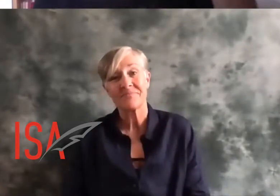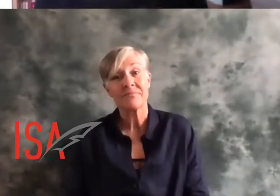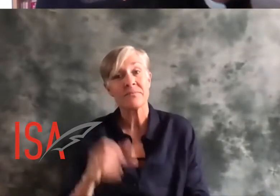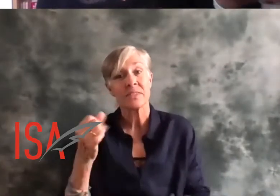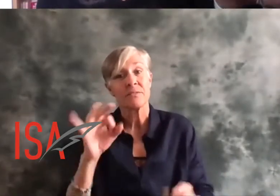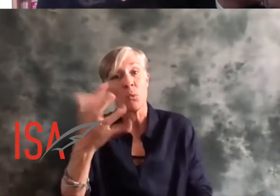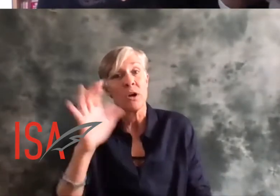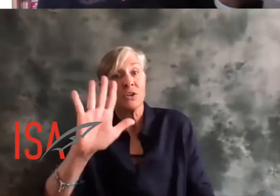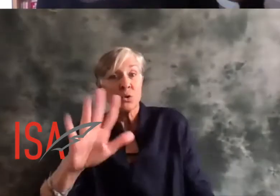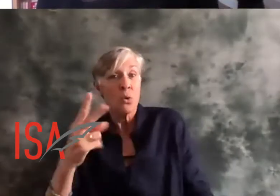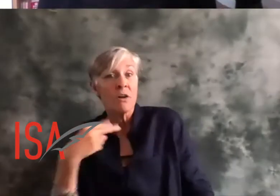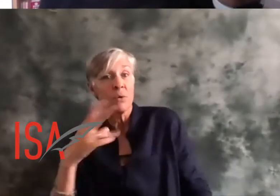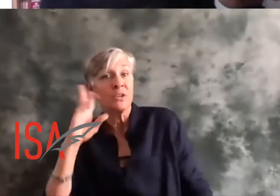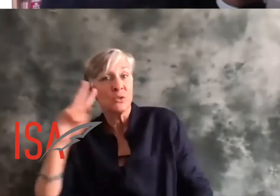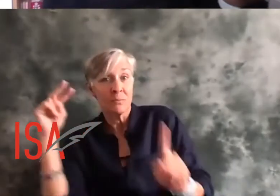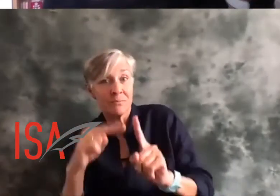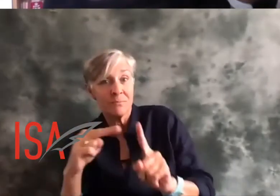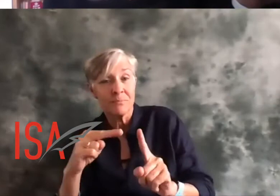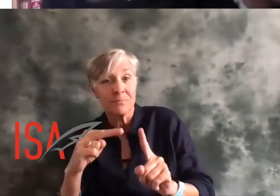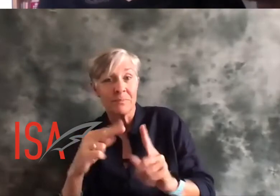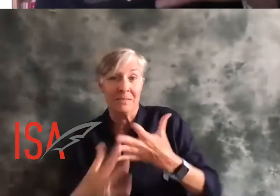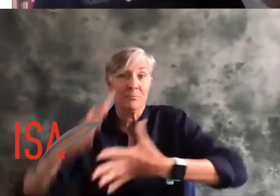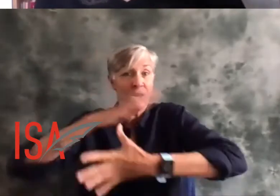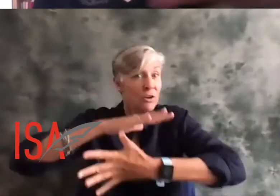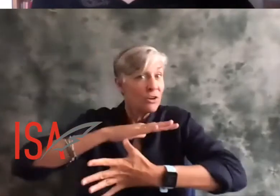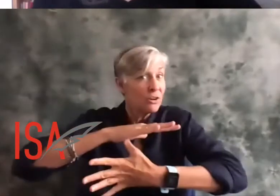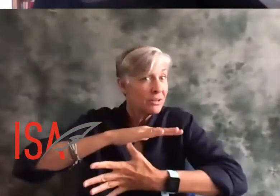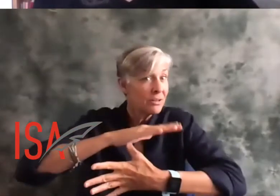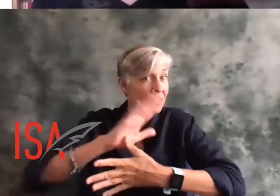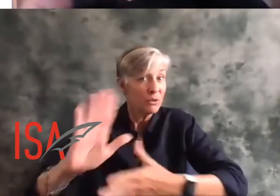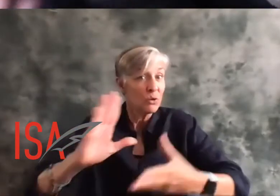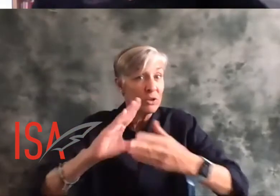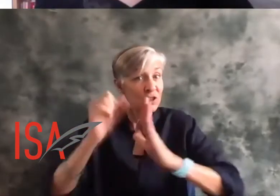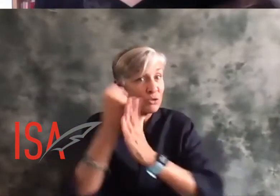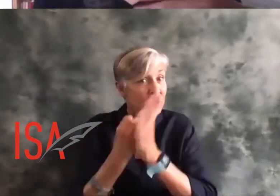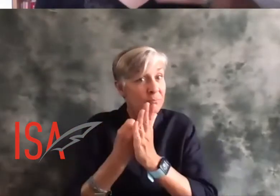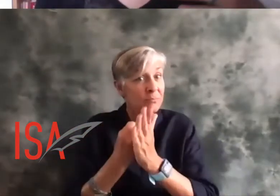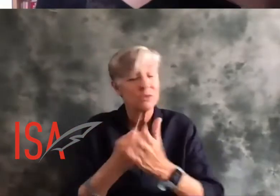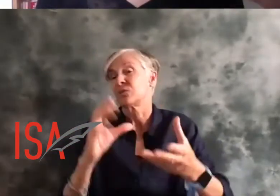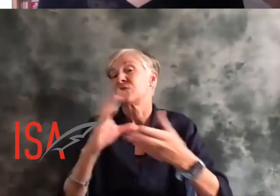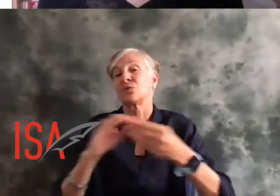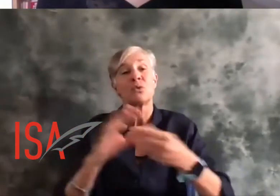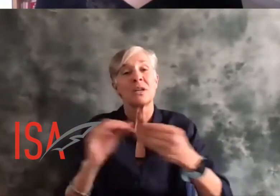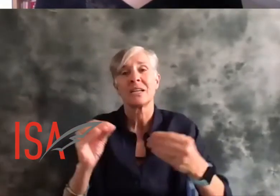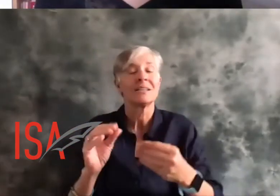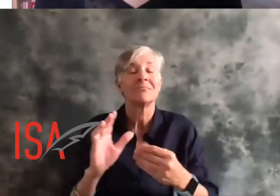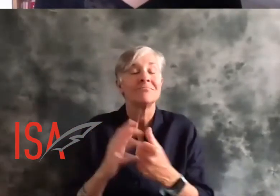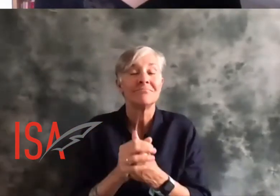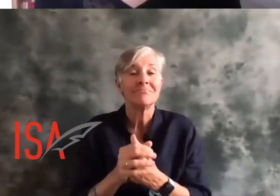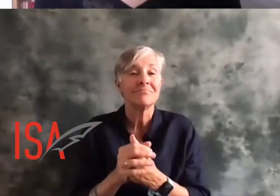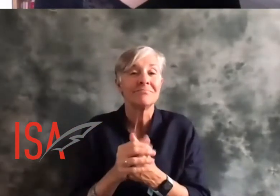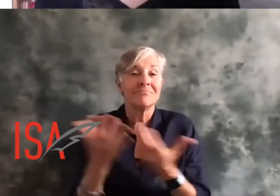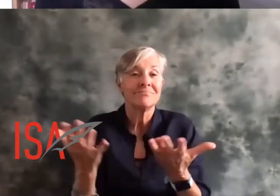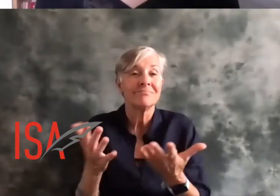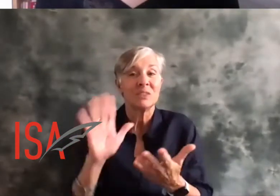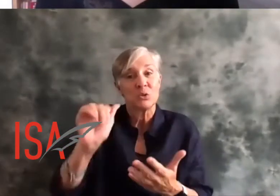voice and your point of view to be at the forefront of your script or your memoir or whatever piece that you're